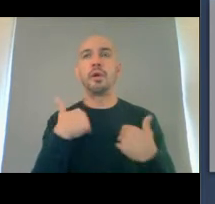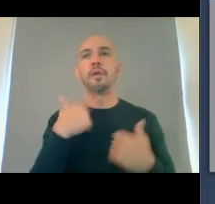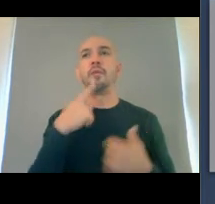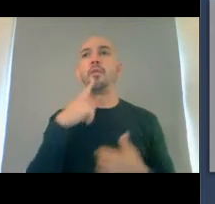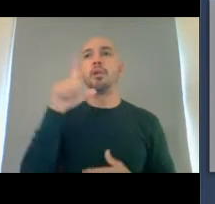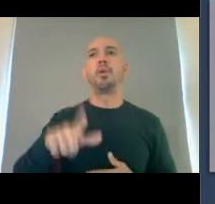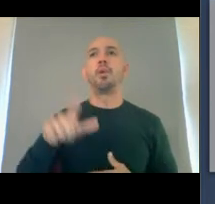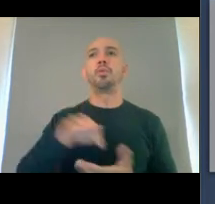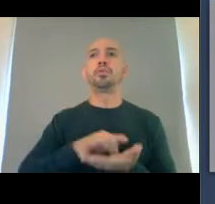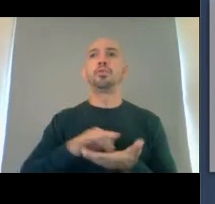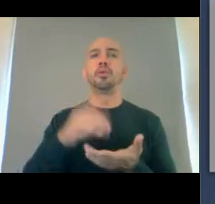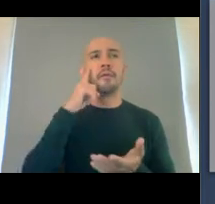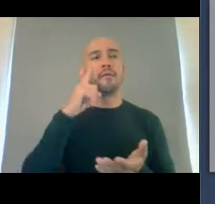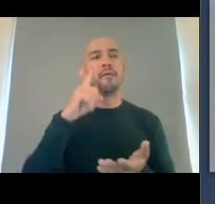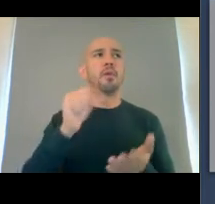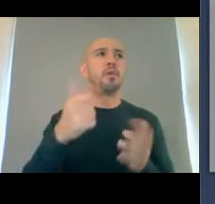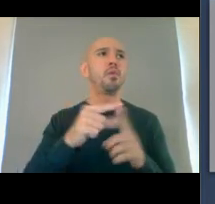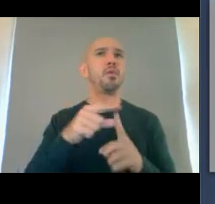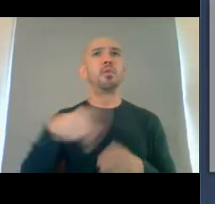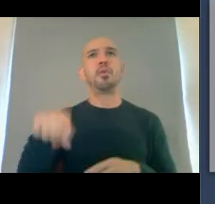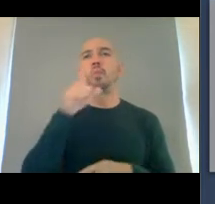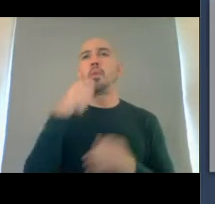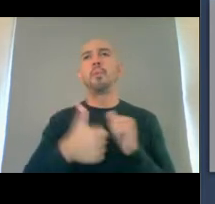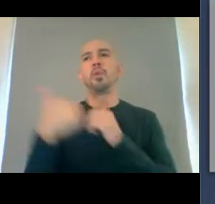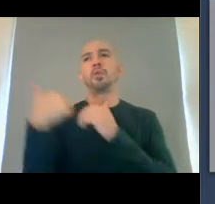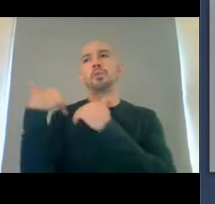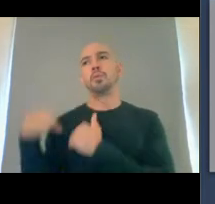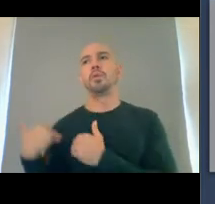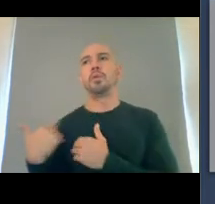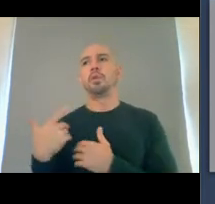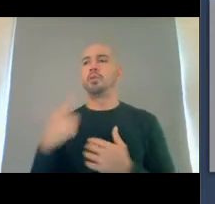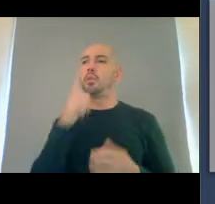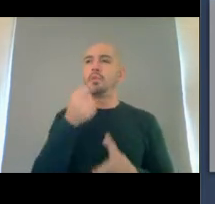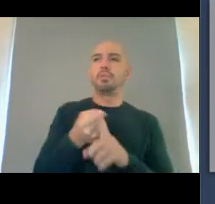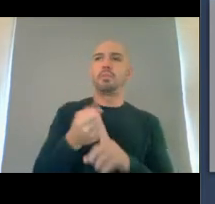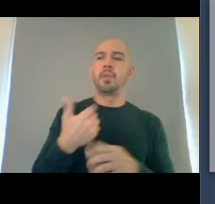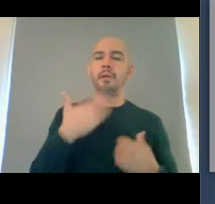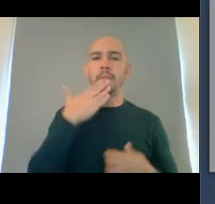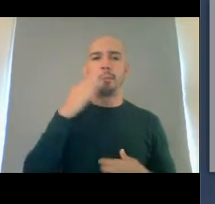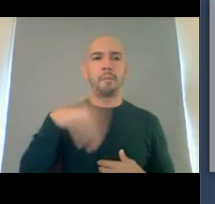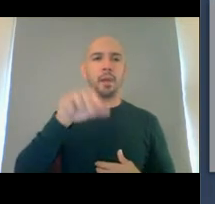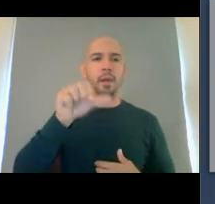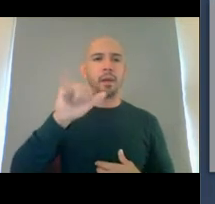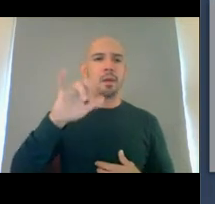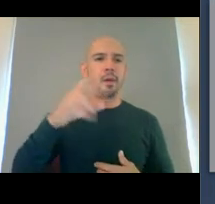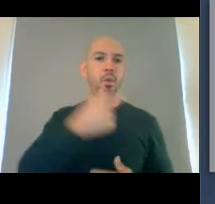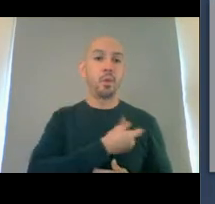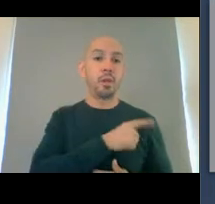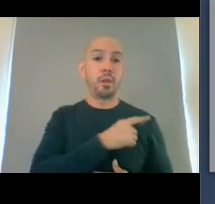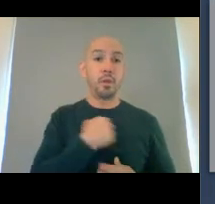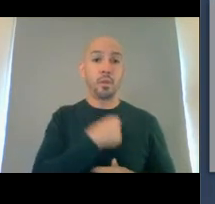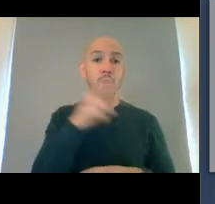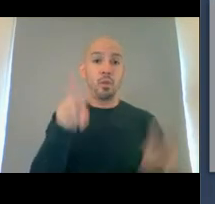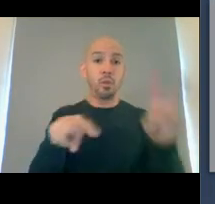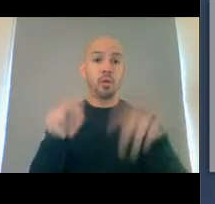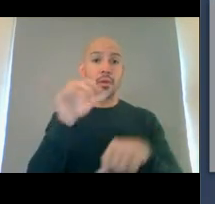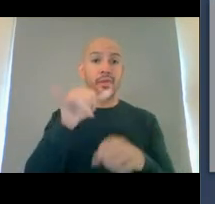in other words like they're the most burdened by or bad air quality and so we're looking at those corridors